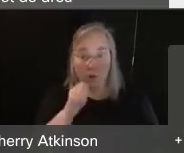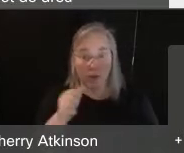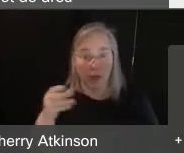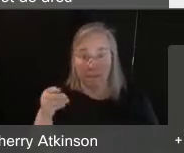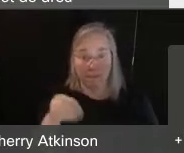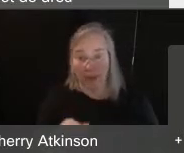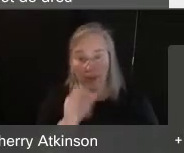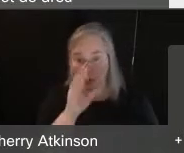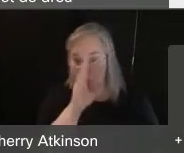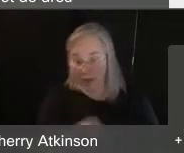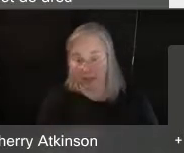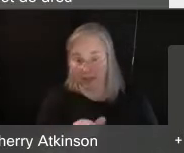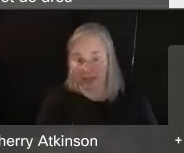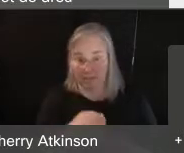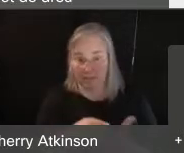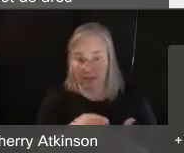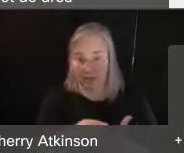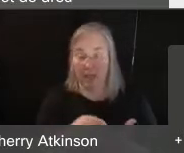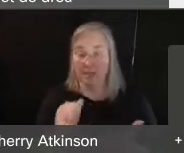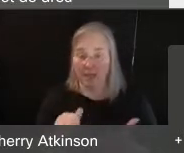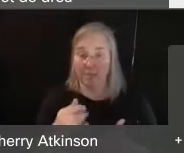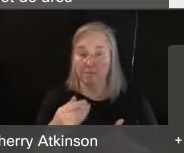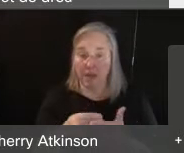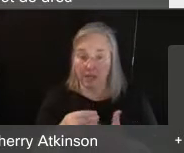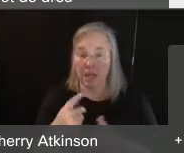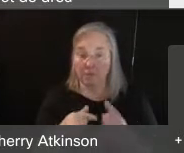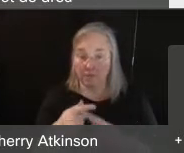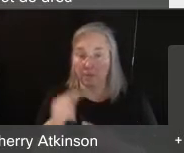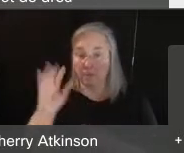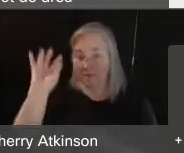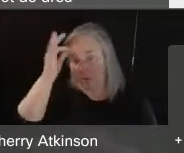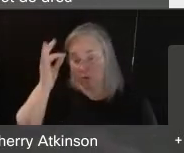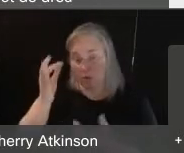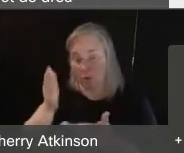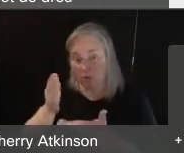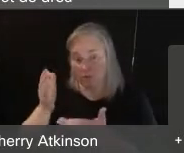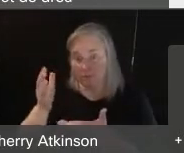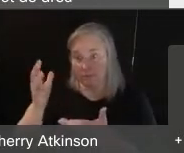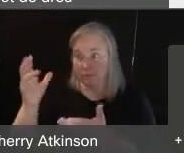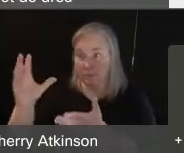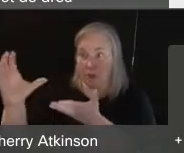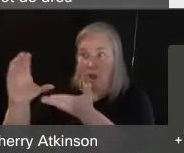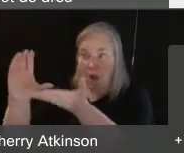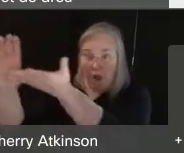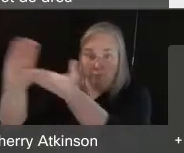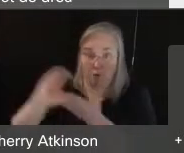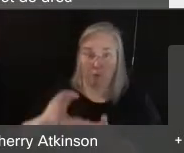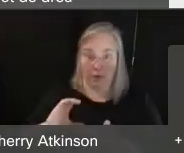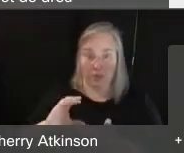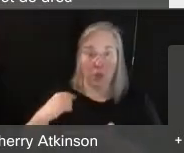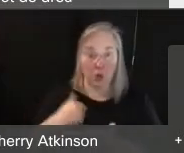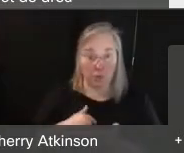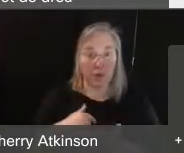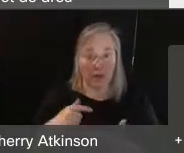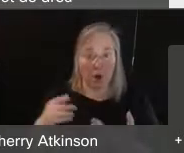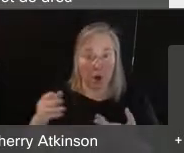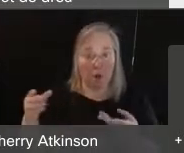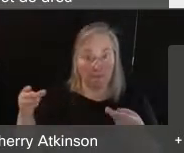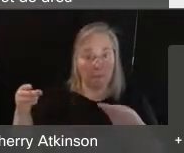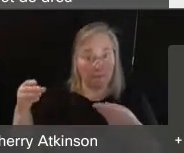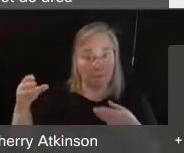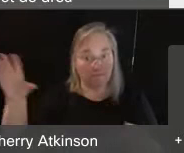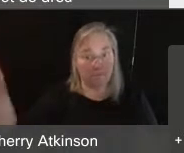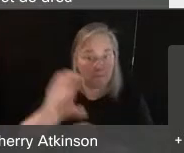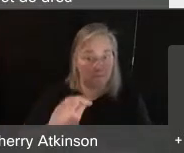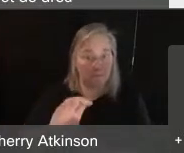directly those funds. Those funds come from basically federal appropriations, which we are paying into. But the idea that, for us, in terms of